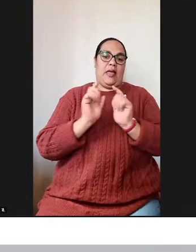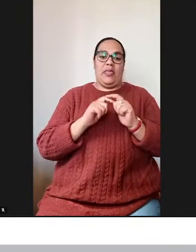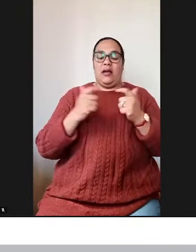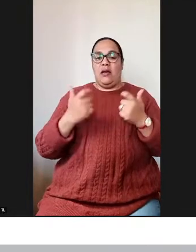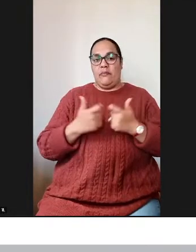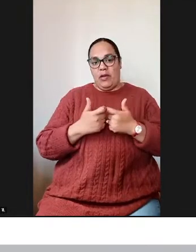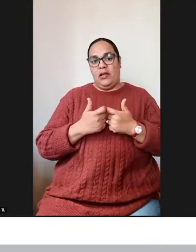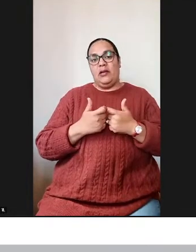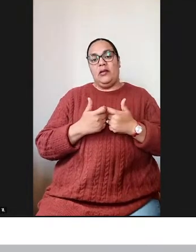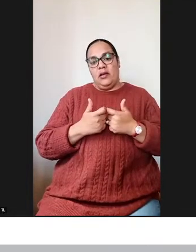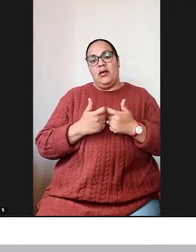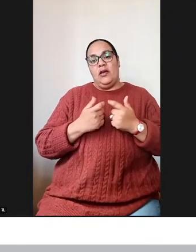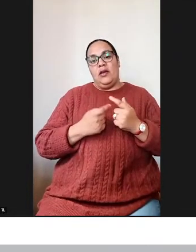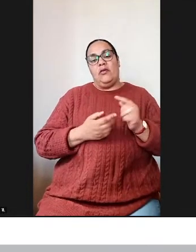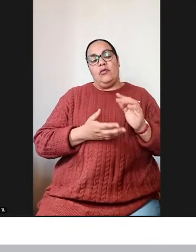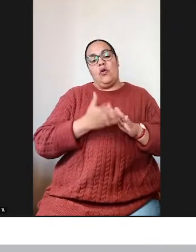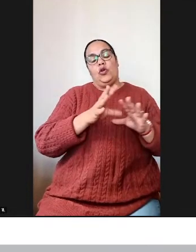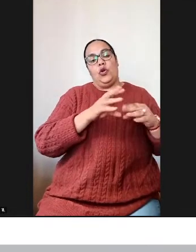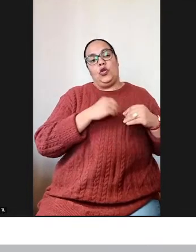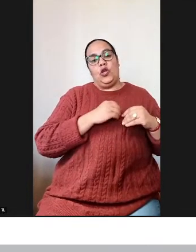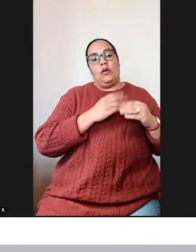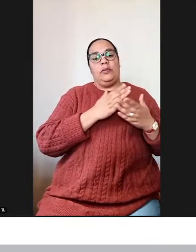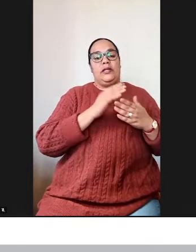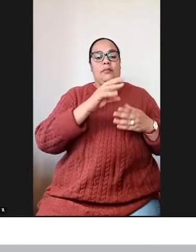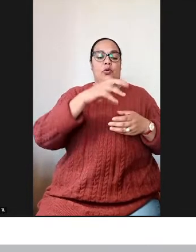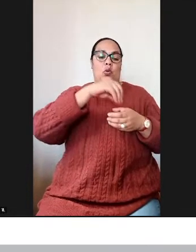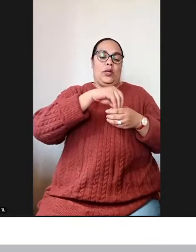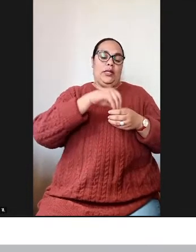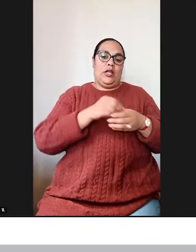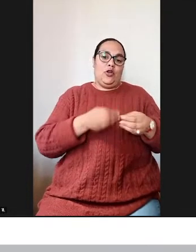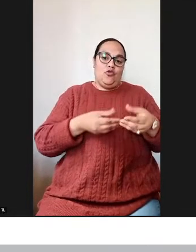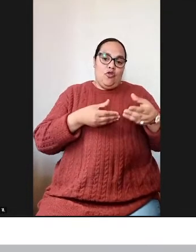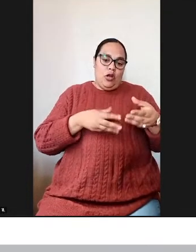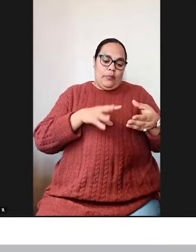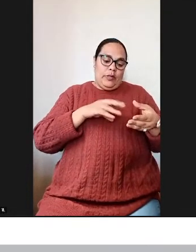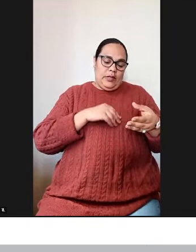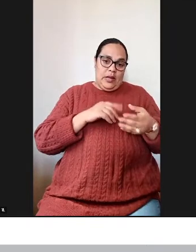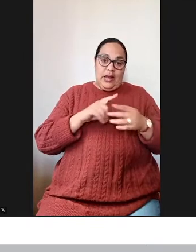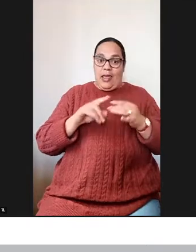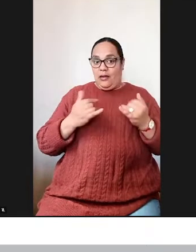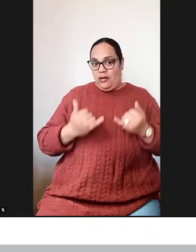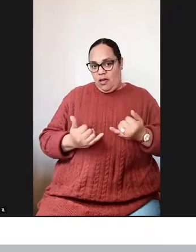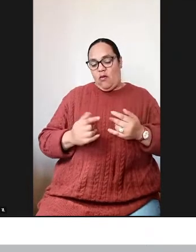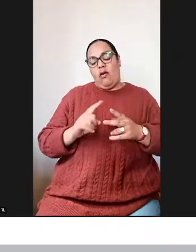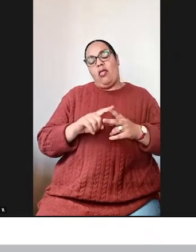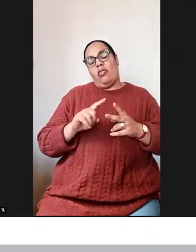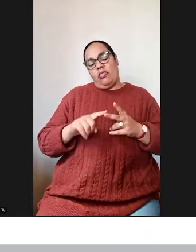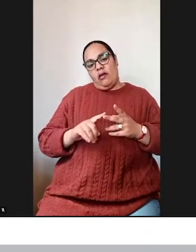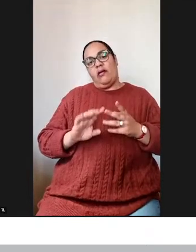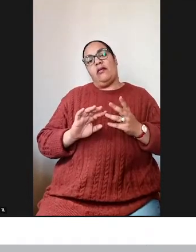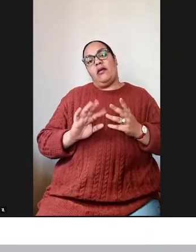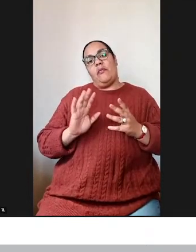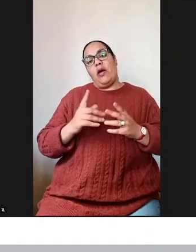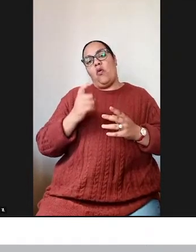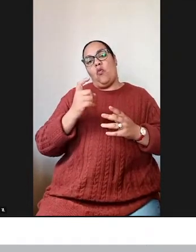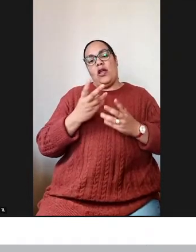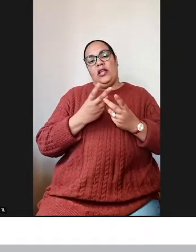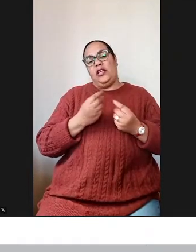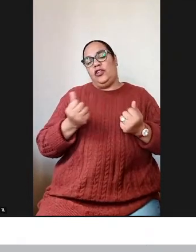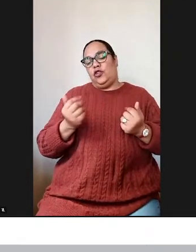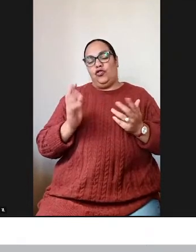immediately went just to adopt some of its own internal documents as like now. And then there was just one resolution